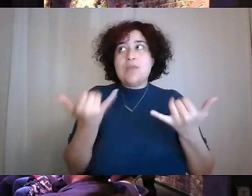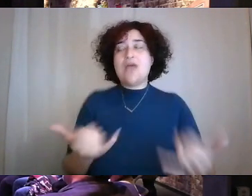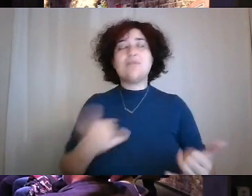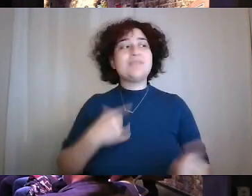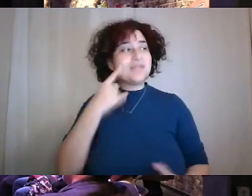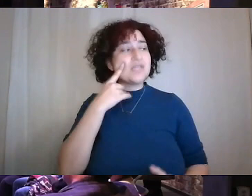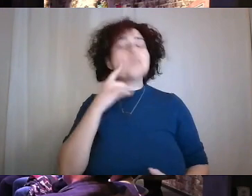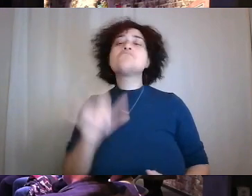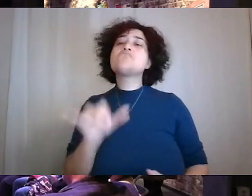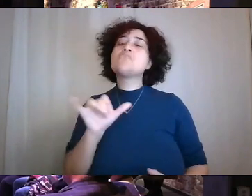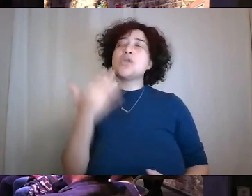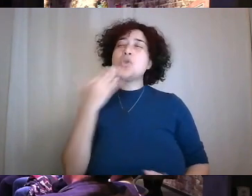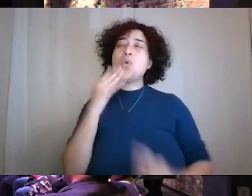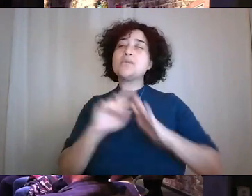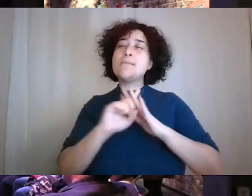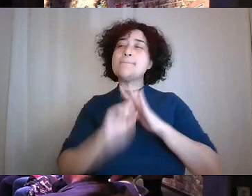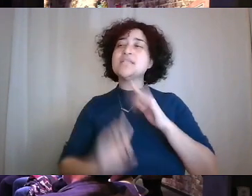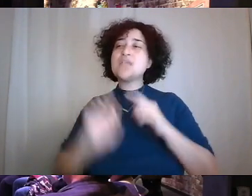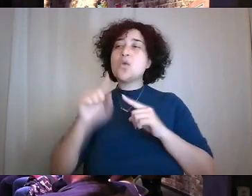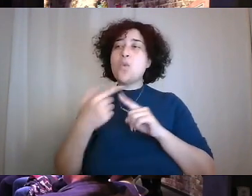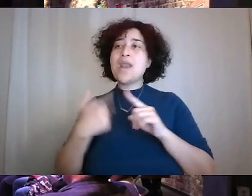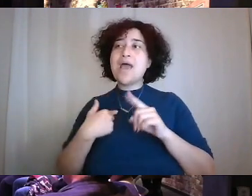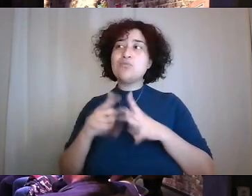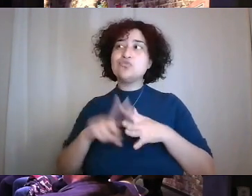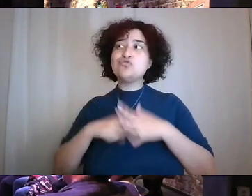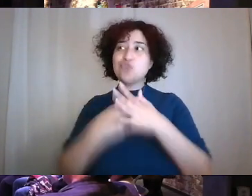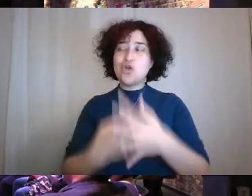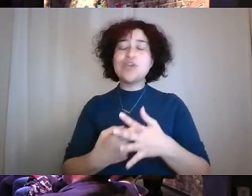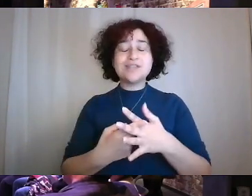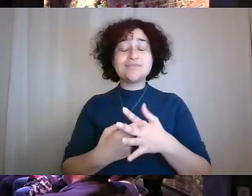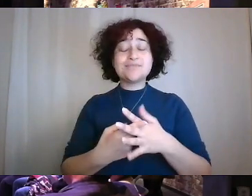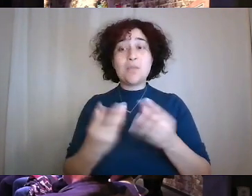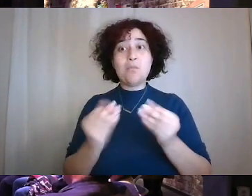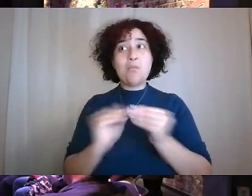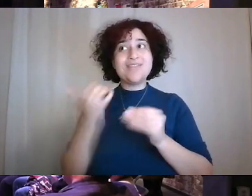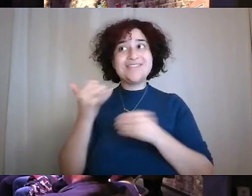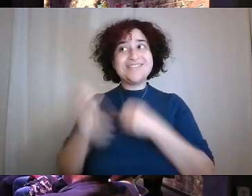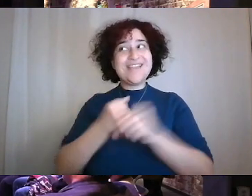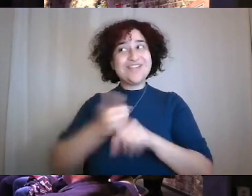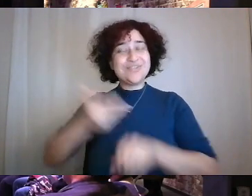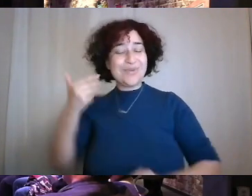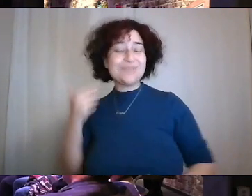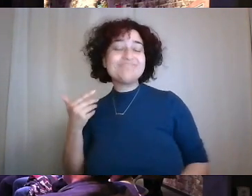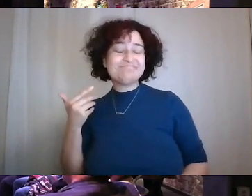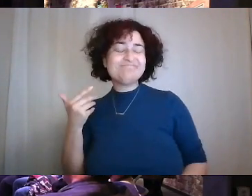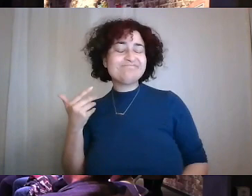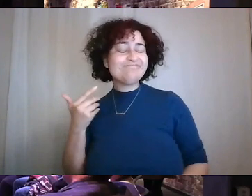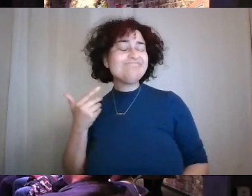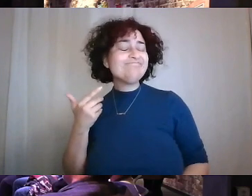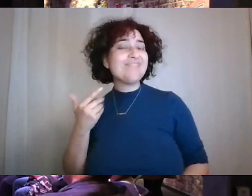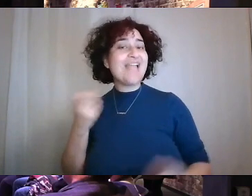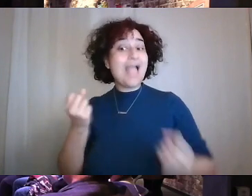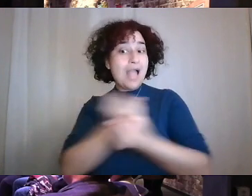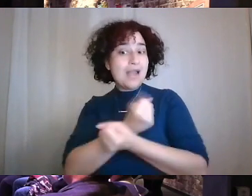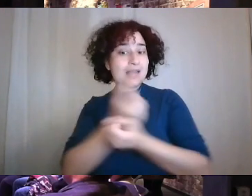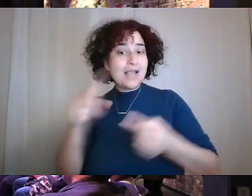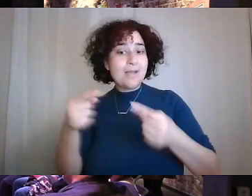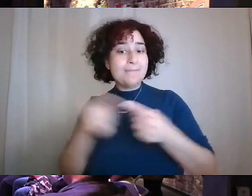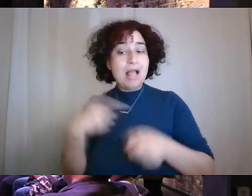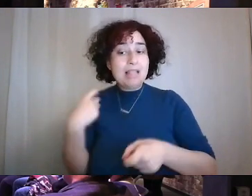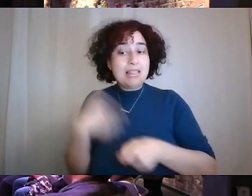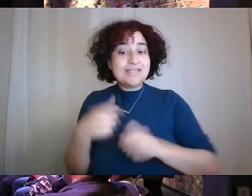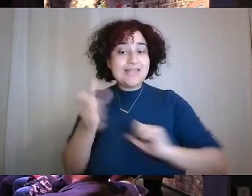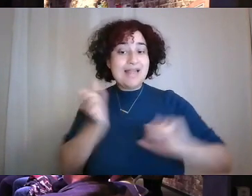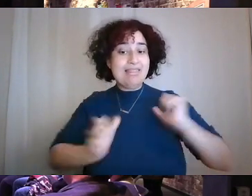I was coming up more than 10 years ago, was anything about Latina theater in the academy and in